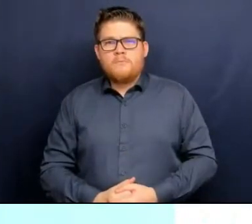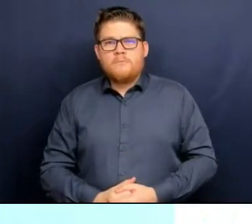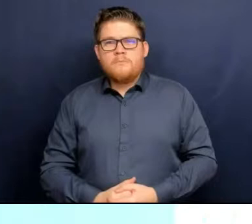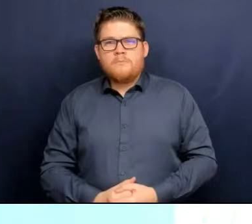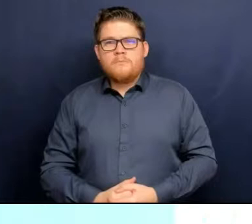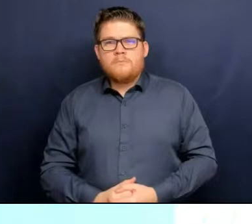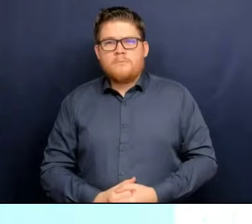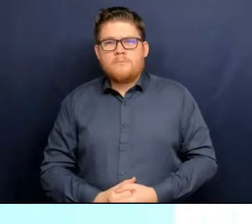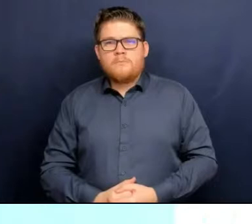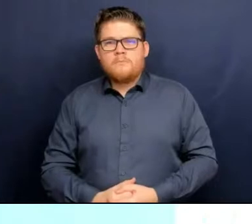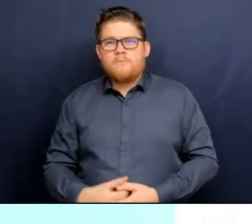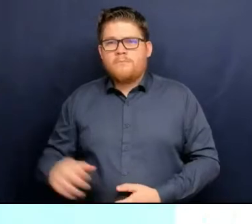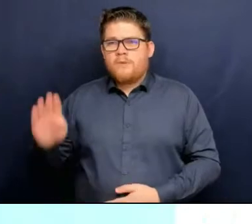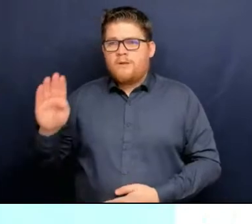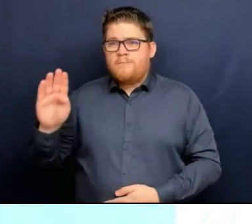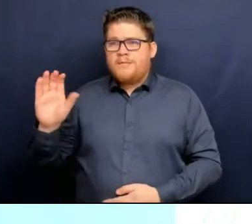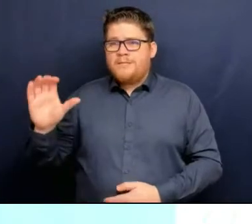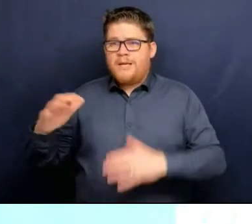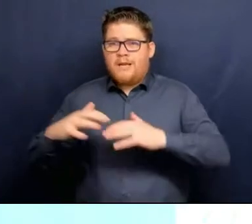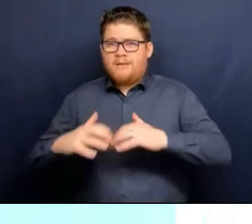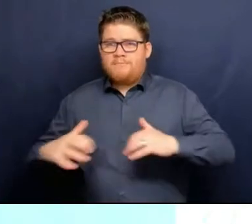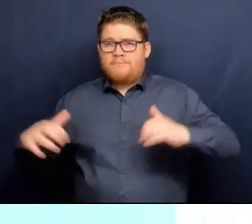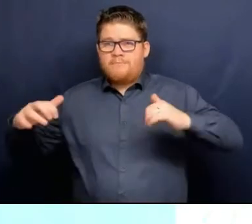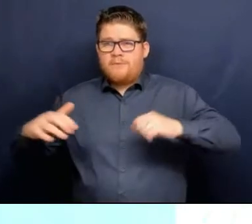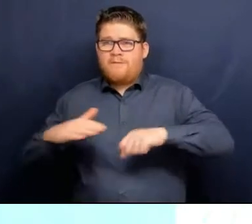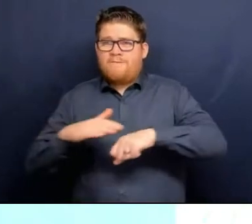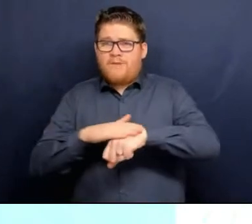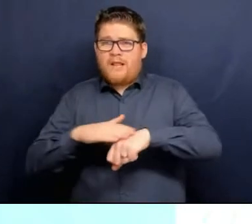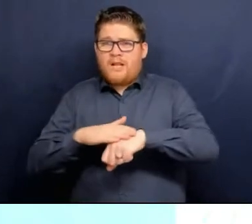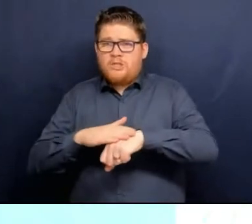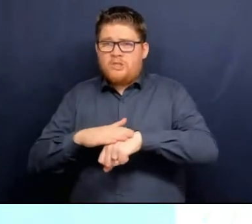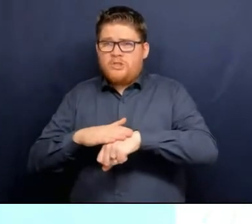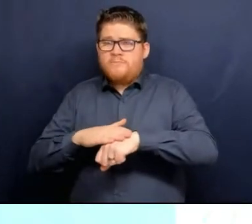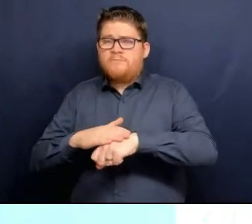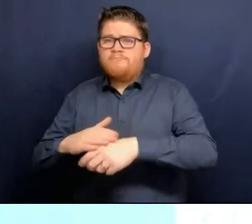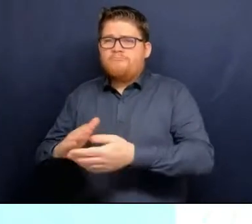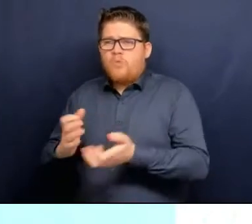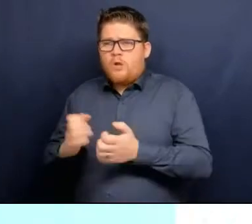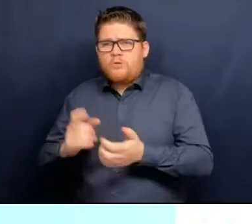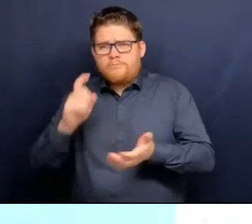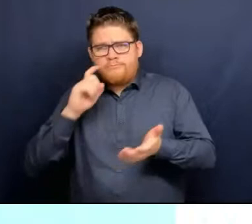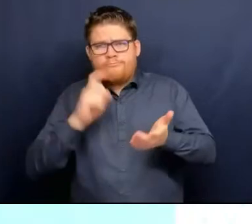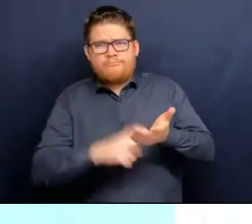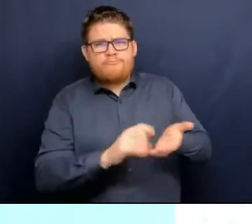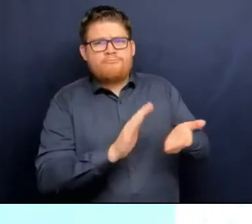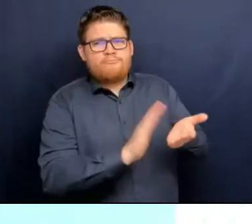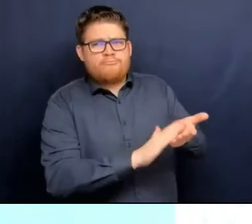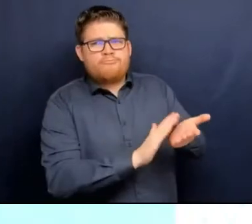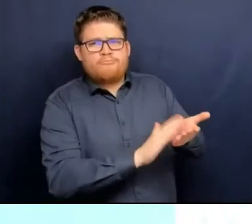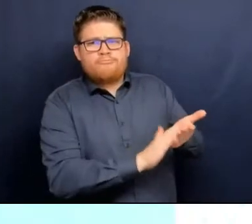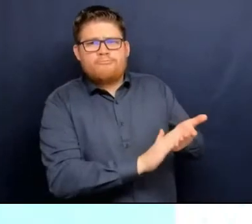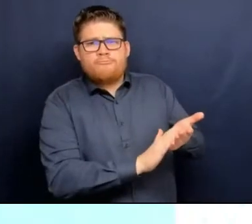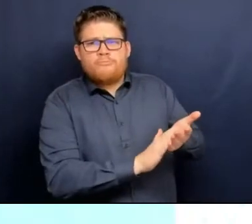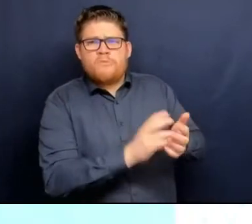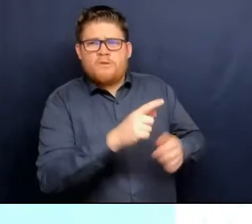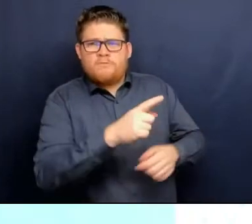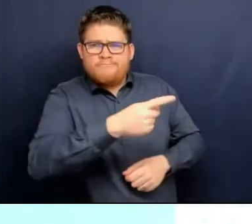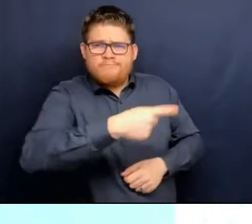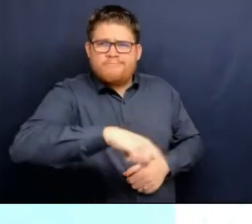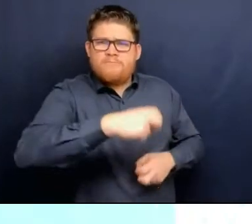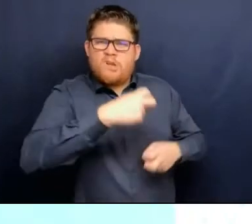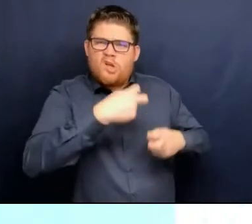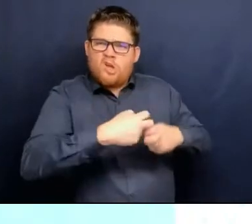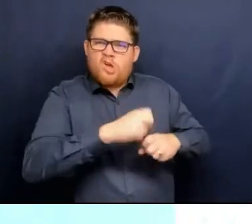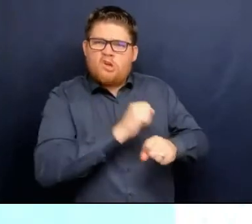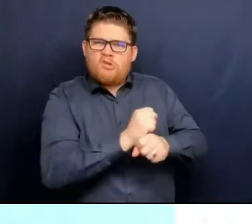Assembly First Nations commends the significant efforts that have been brought to us to launch the DRIPA action plan